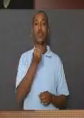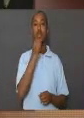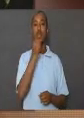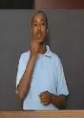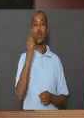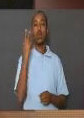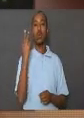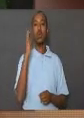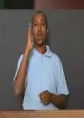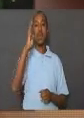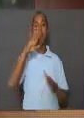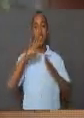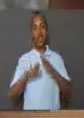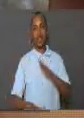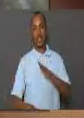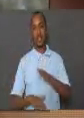will decrease.